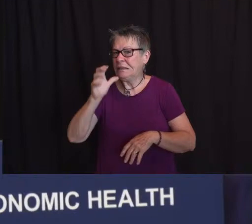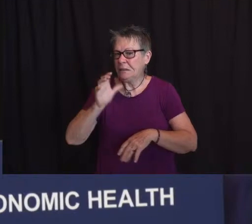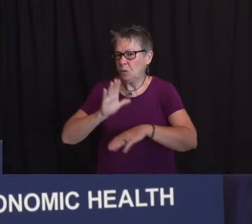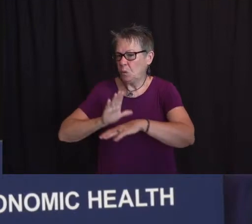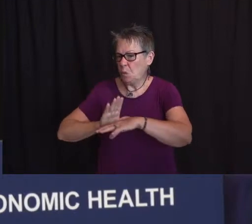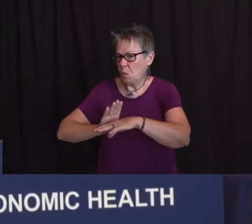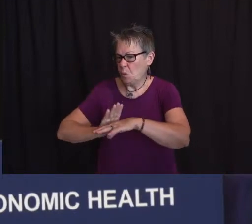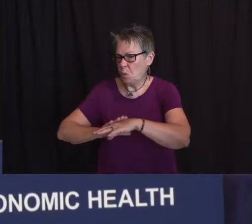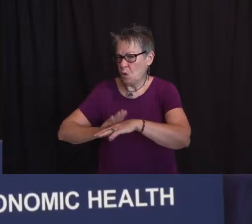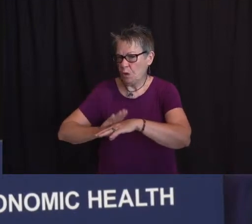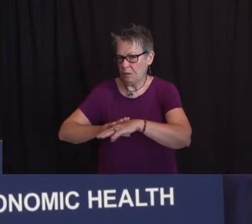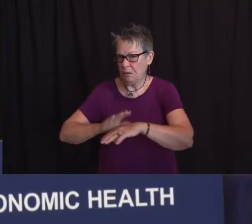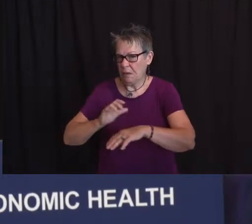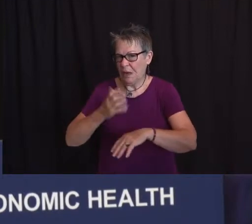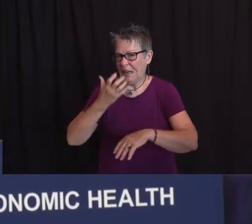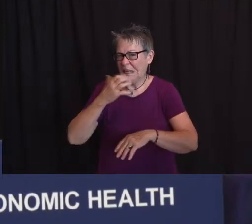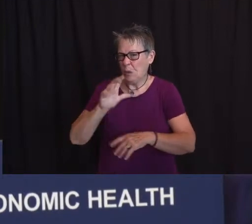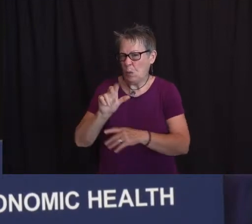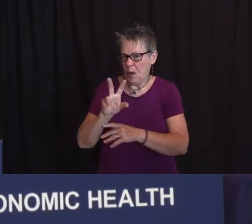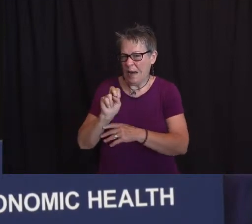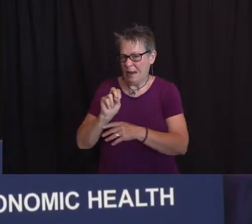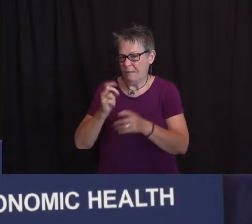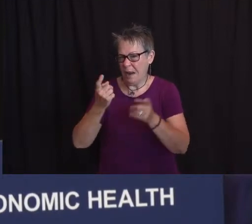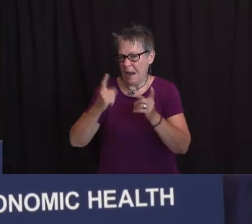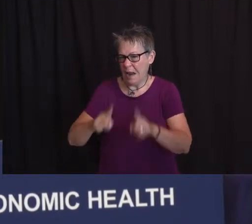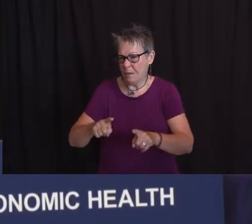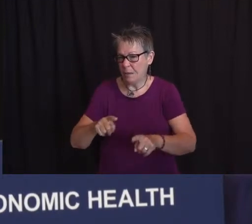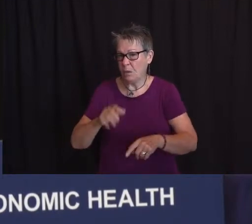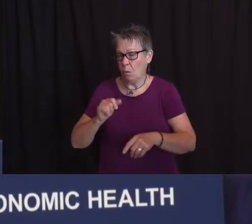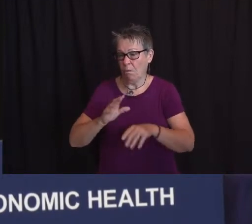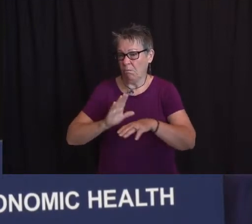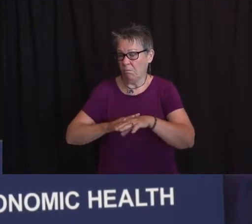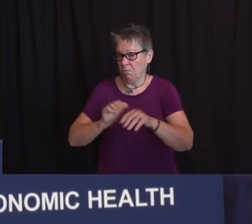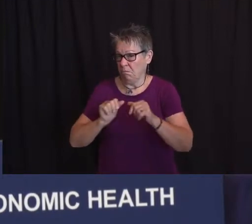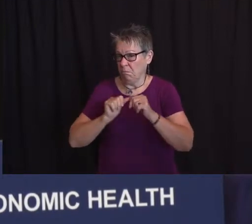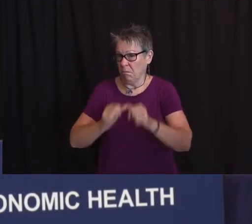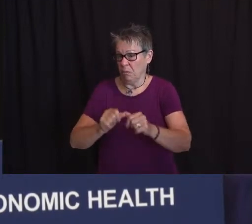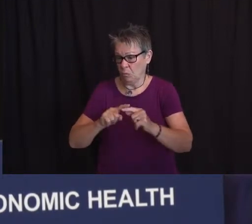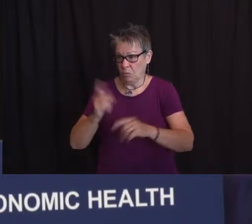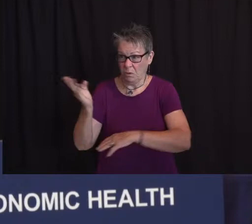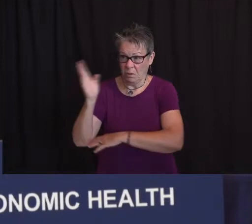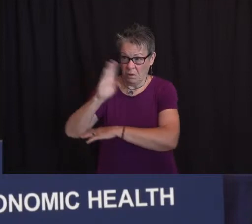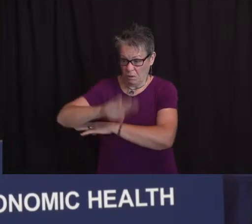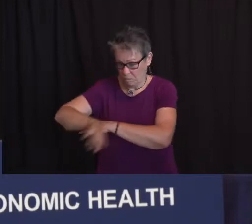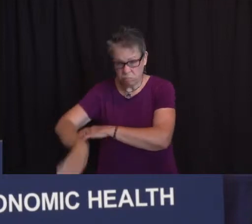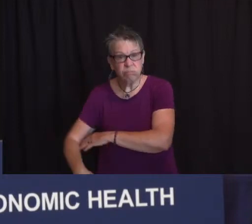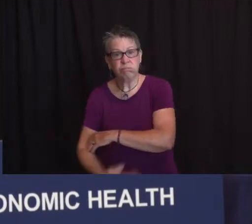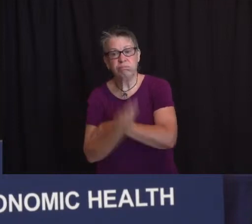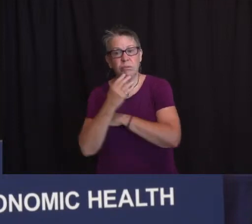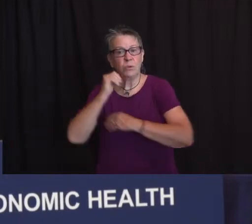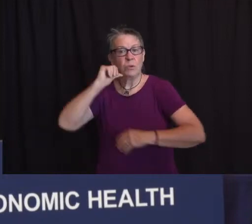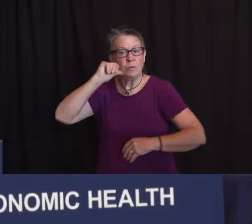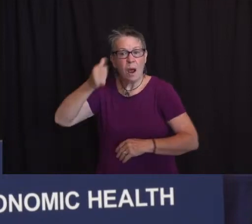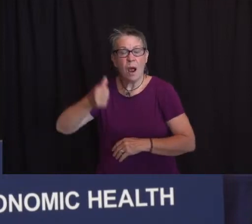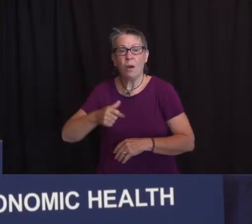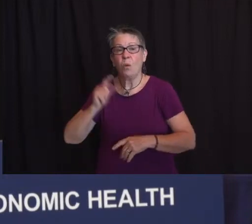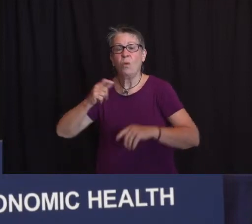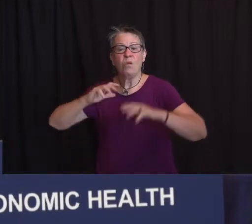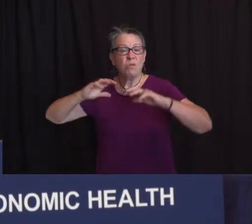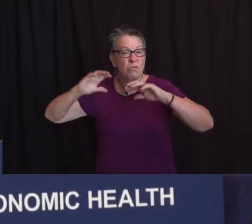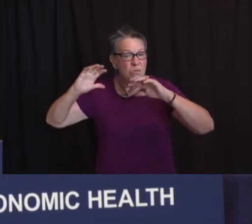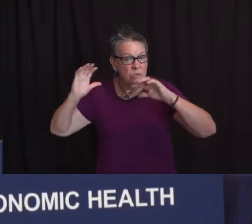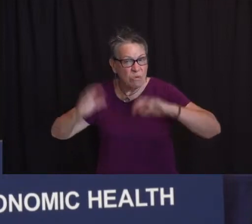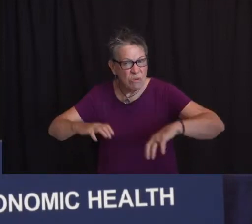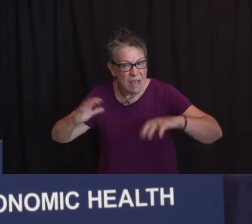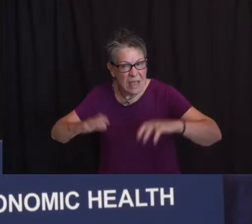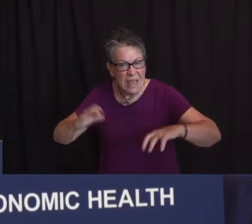Northwest Burlington, Camden, and Gloucester. We're expected to see a lot of rain tonight into tomorrow. There's flash flood watches in 11